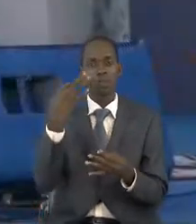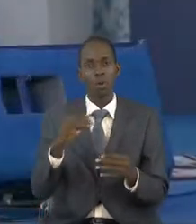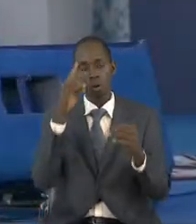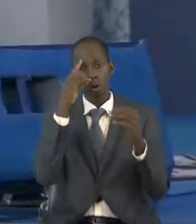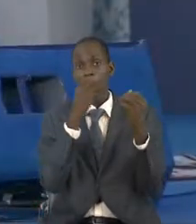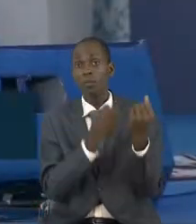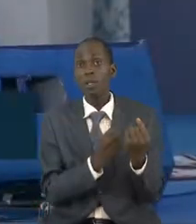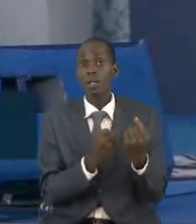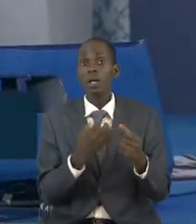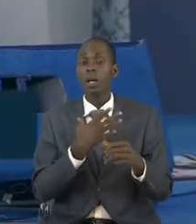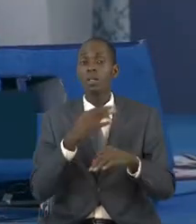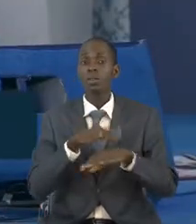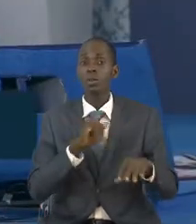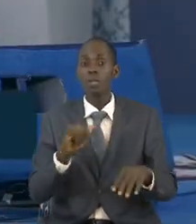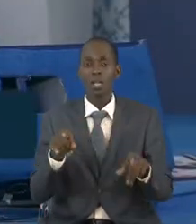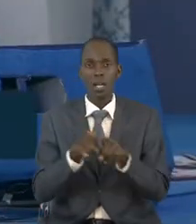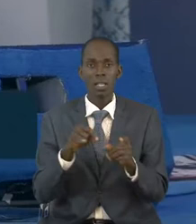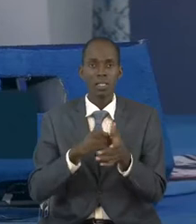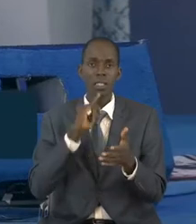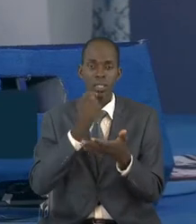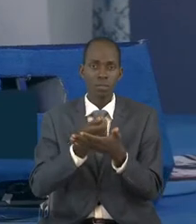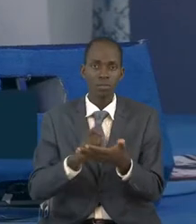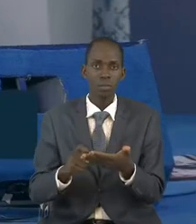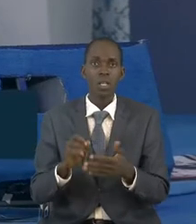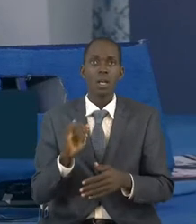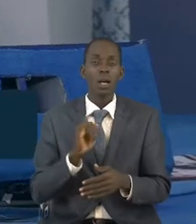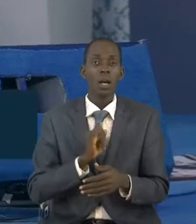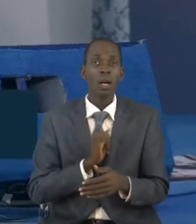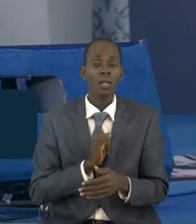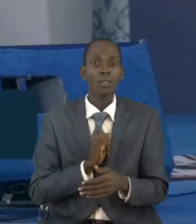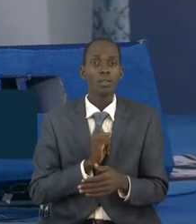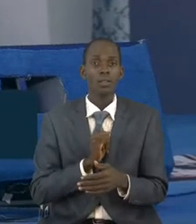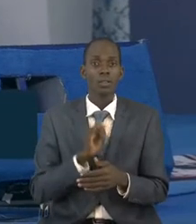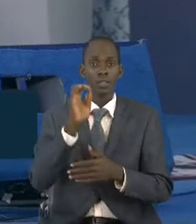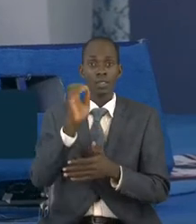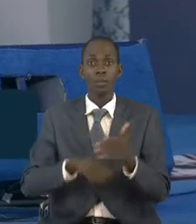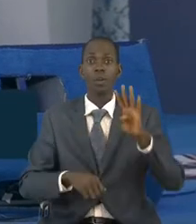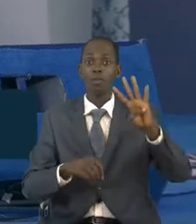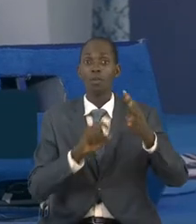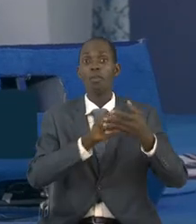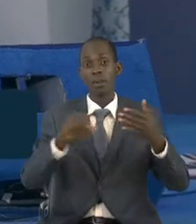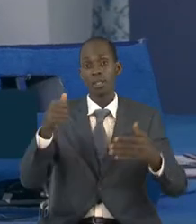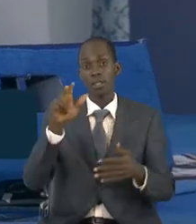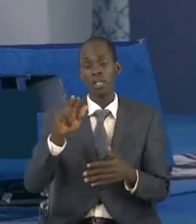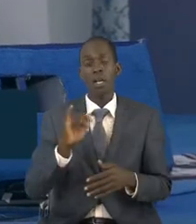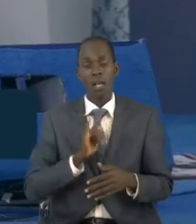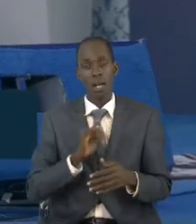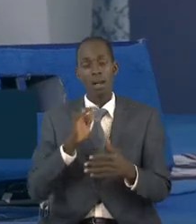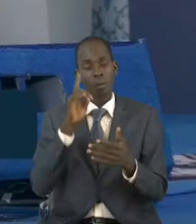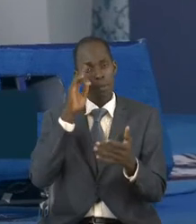according as it is written, I believed, and therefore have I spoken. We